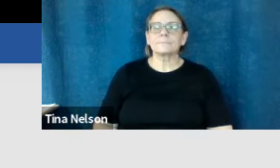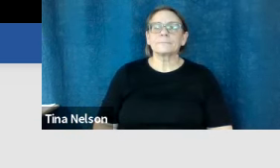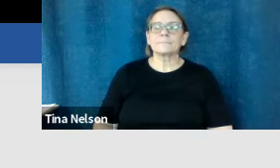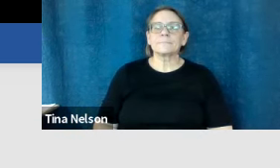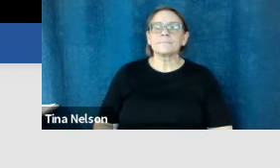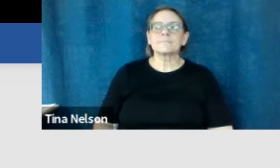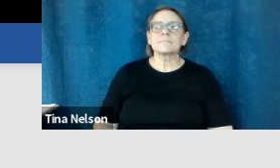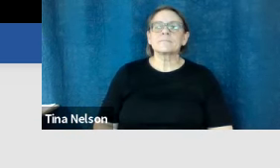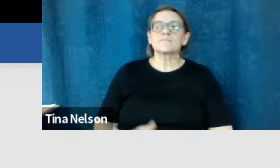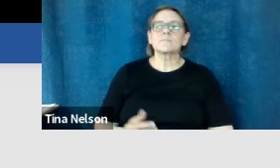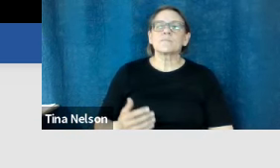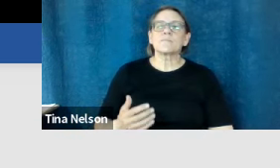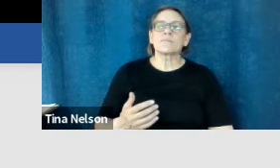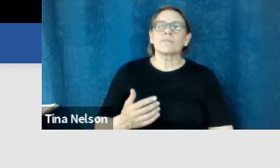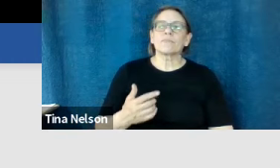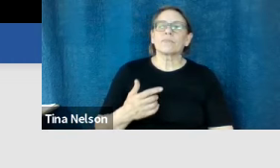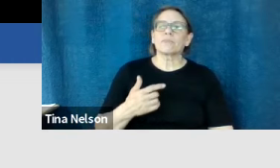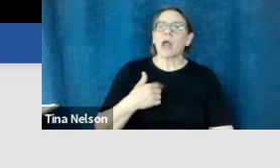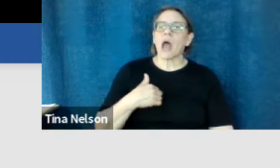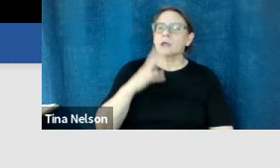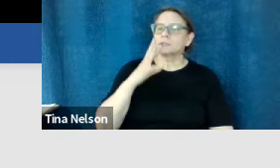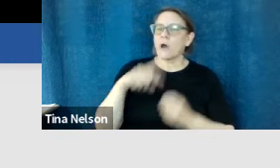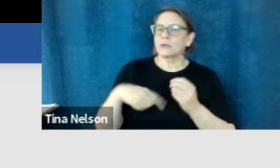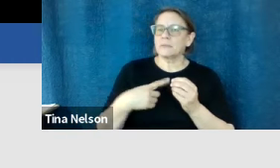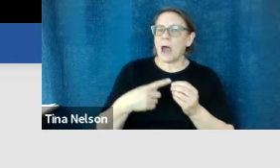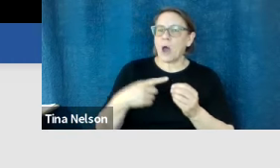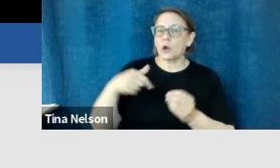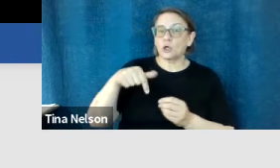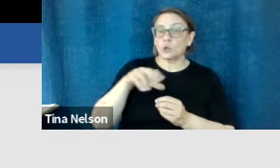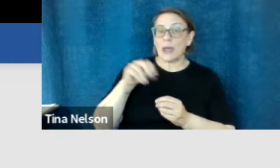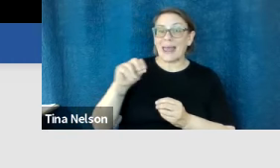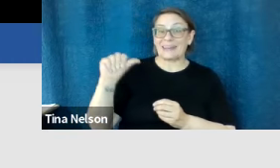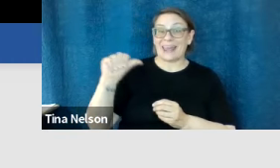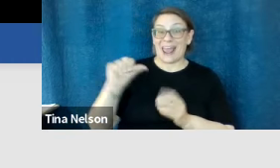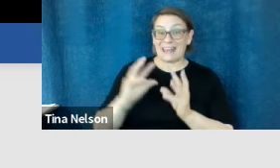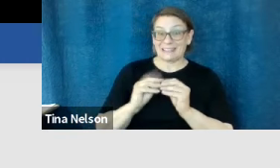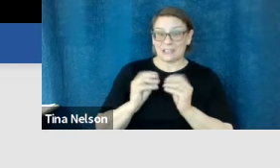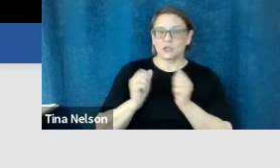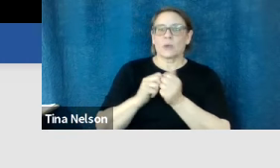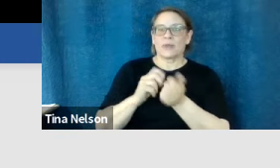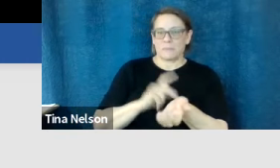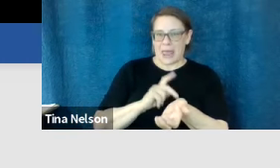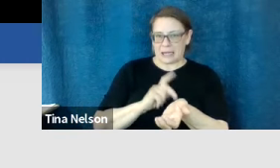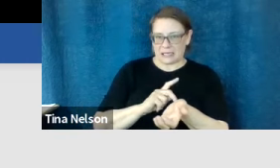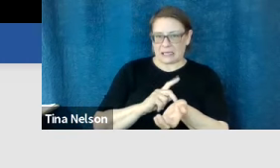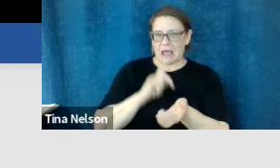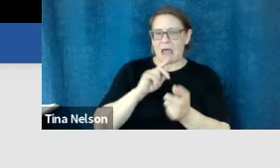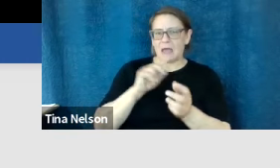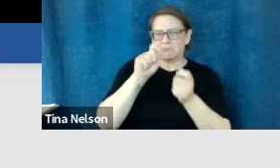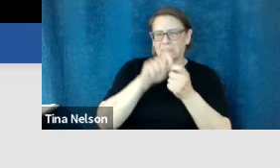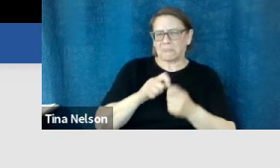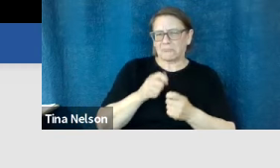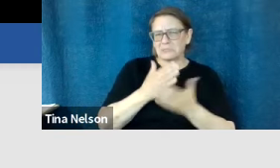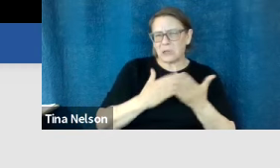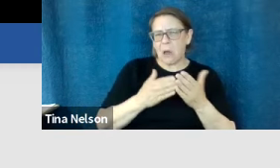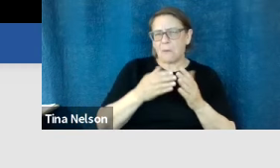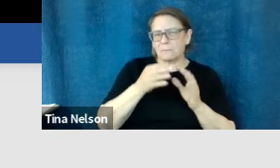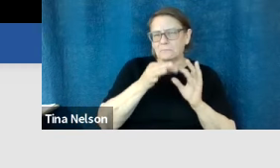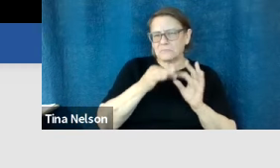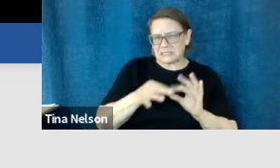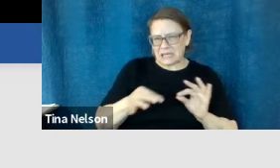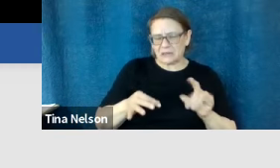I touched upon a Q&A session that we had with Penny based on her findings. And